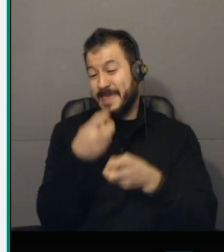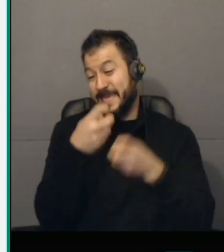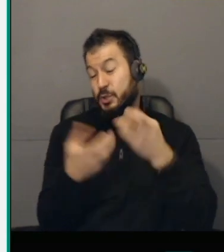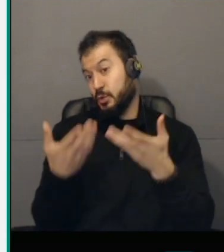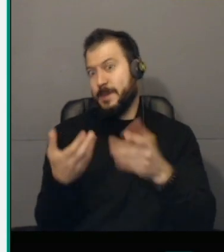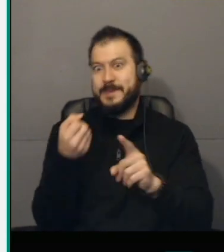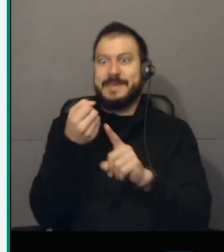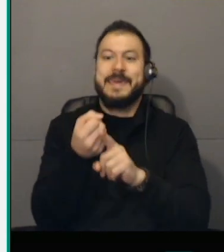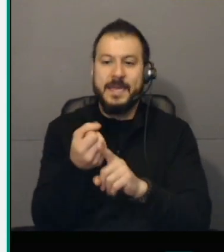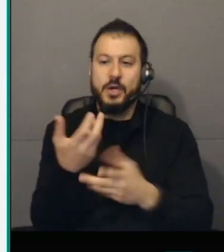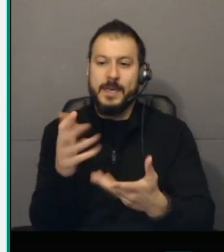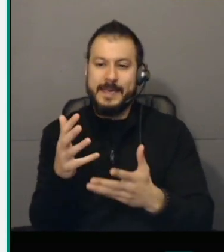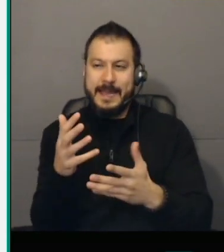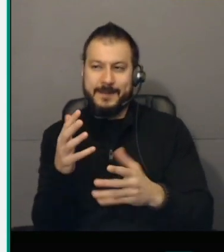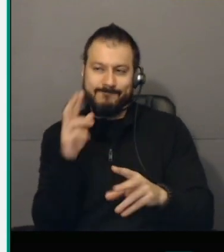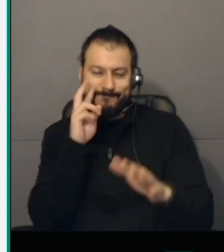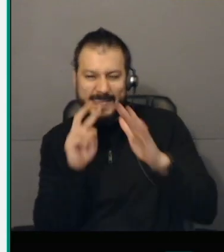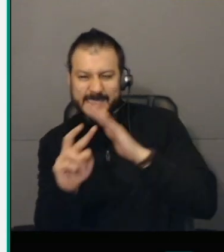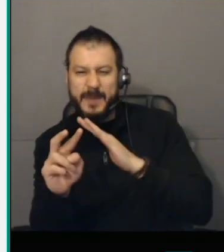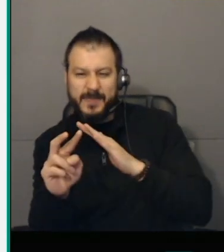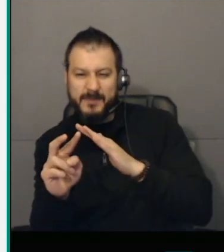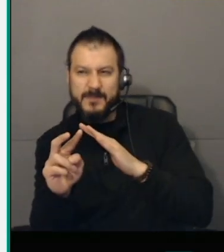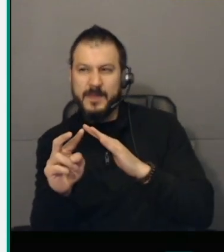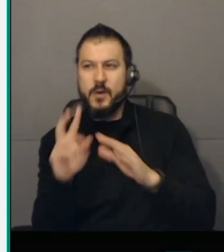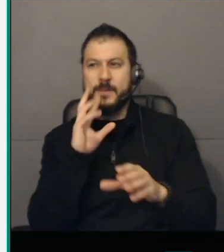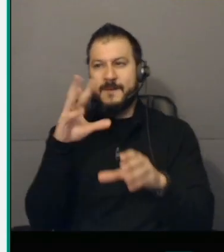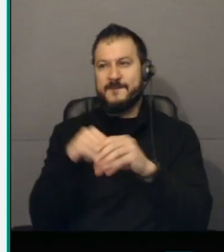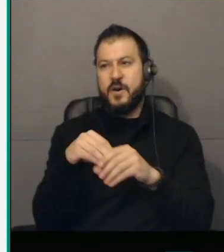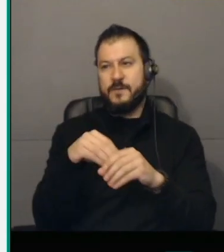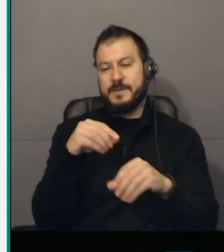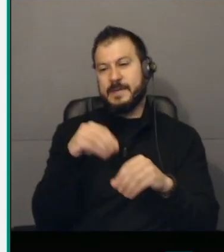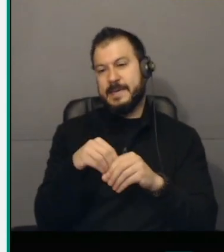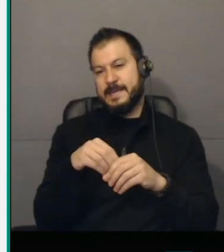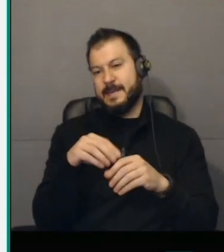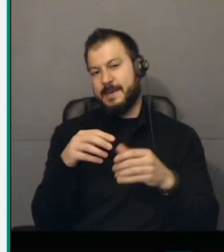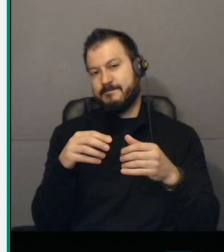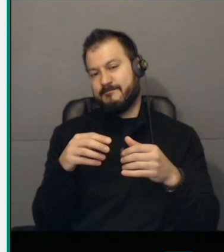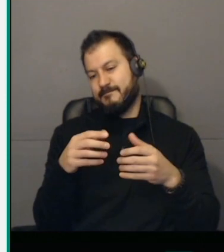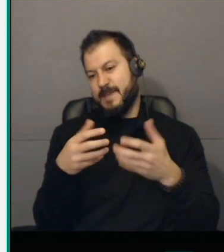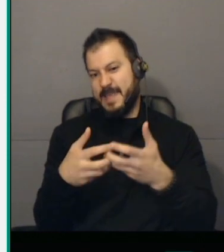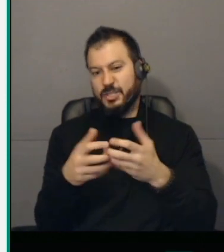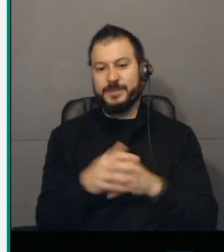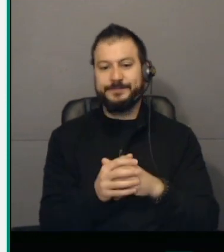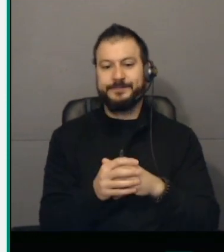issues you might hit so you can kind of estimate them out that would be involved integrating into your engine.